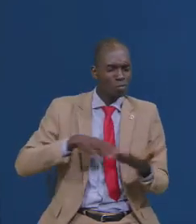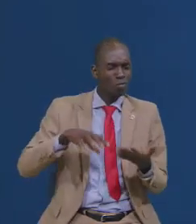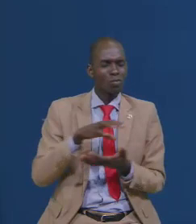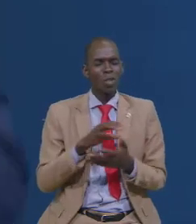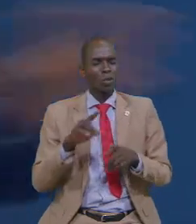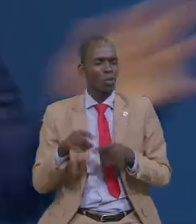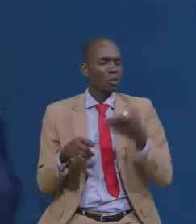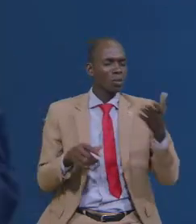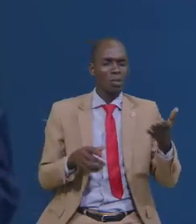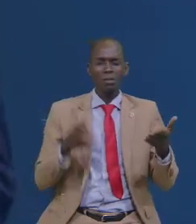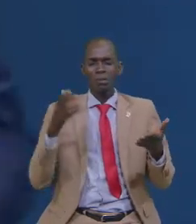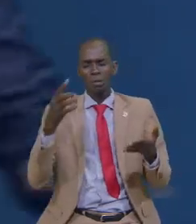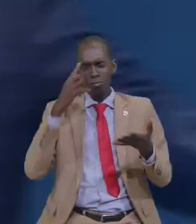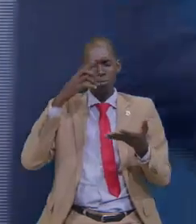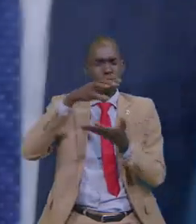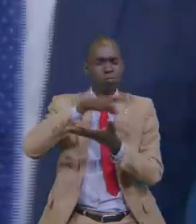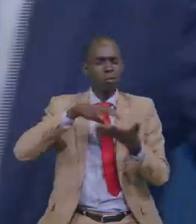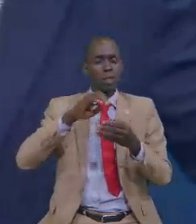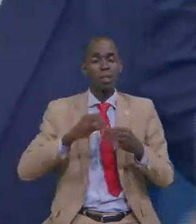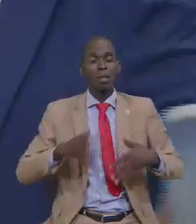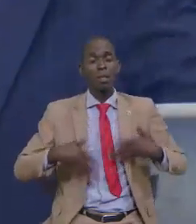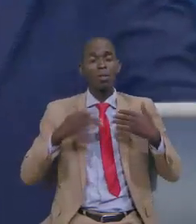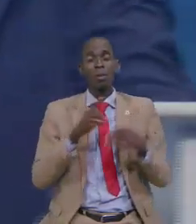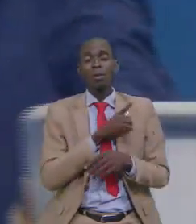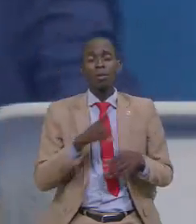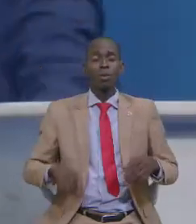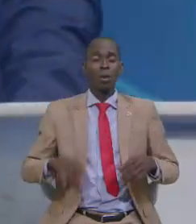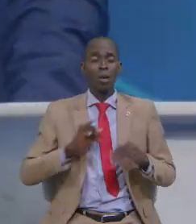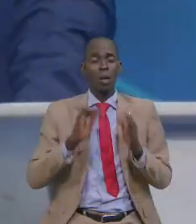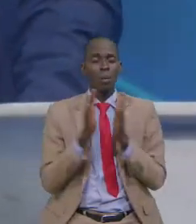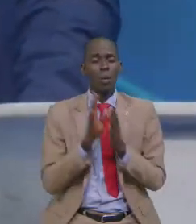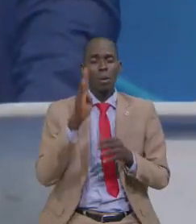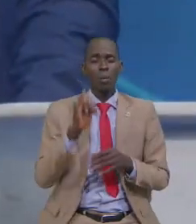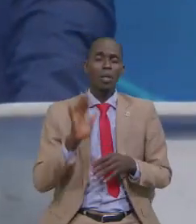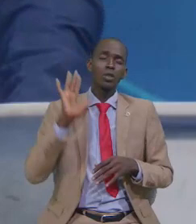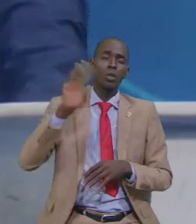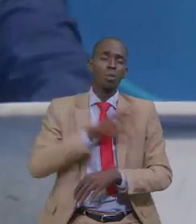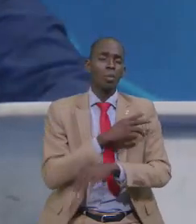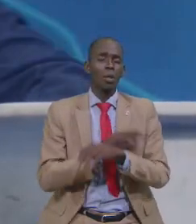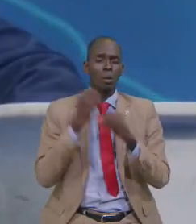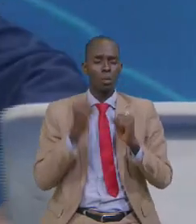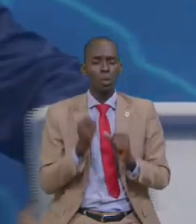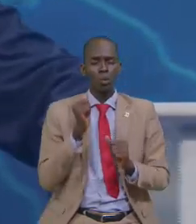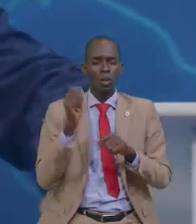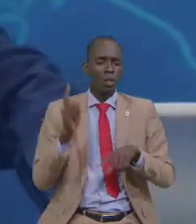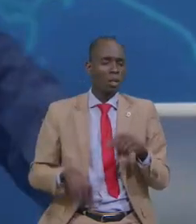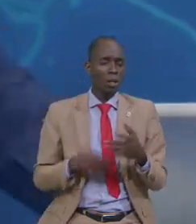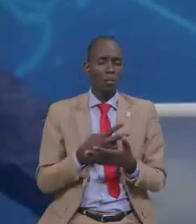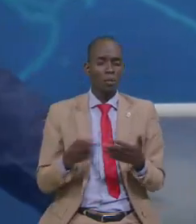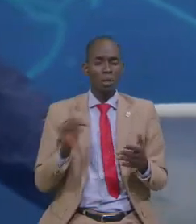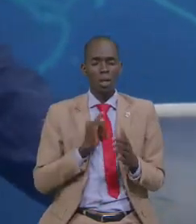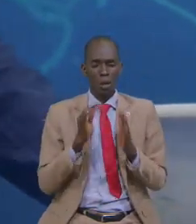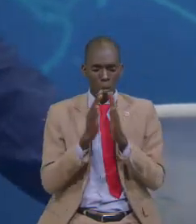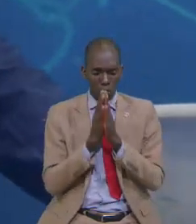going there, confusion in life, Lord, I pray by your mighty power which cannot fail, I pray that